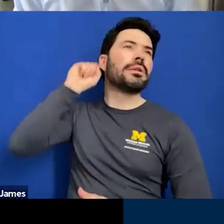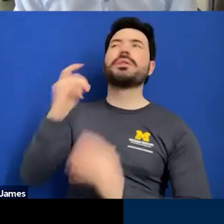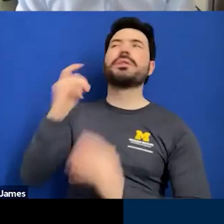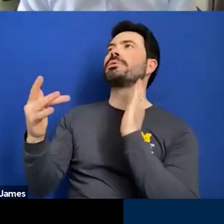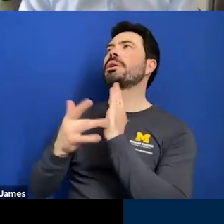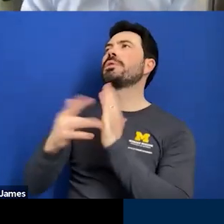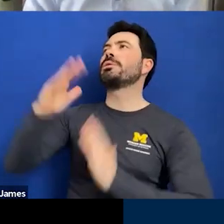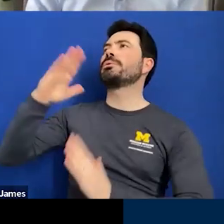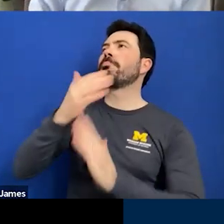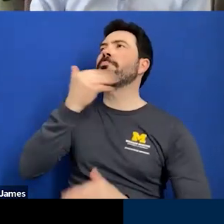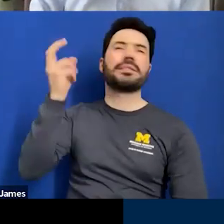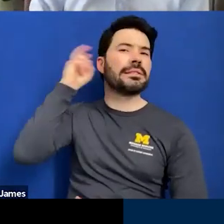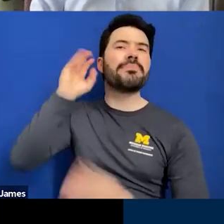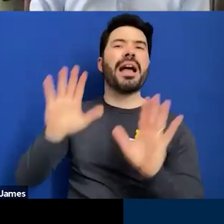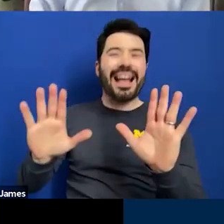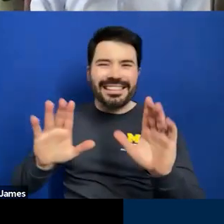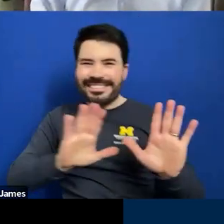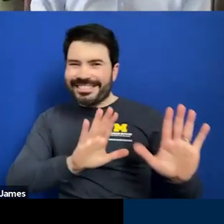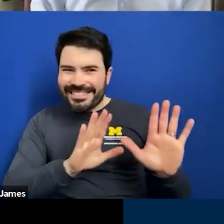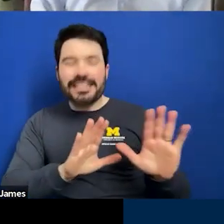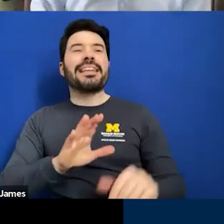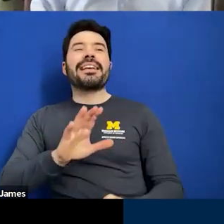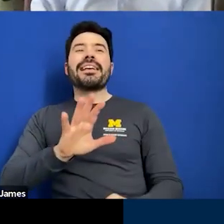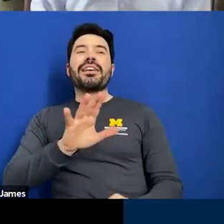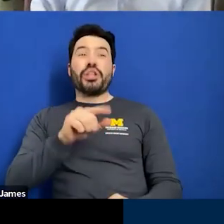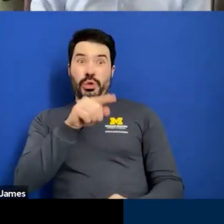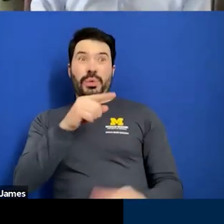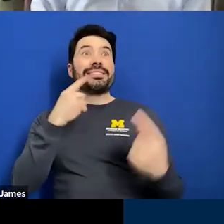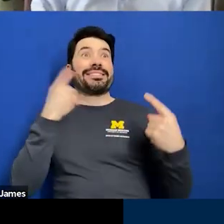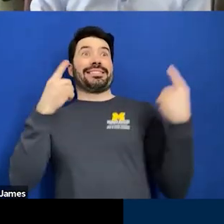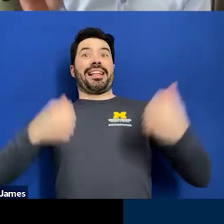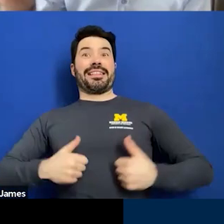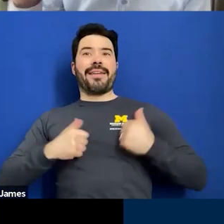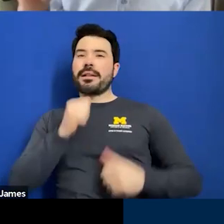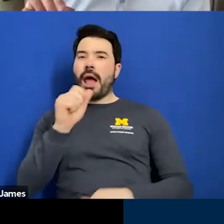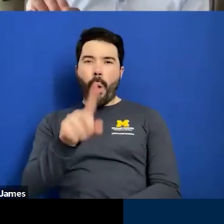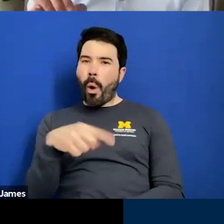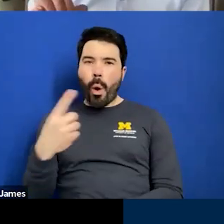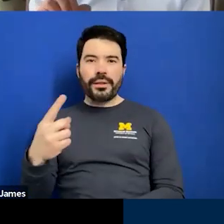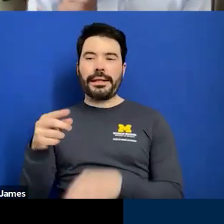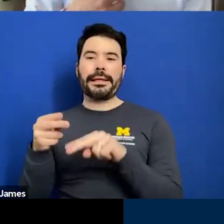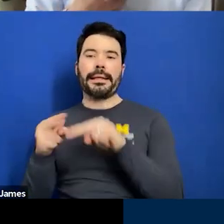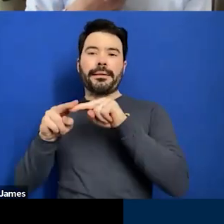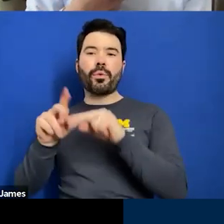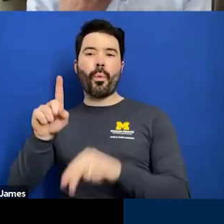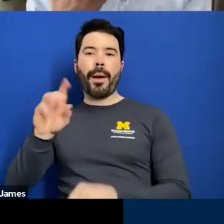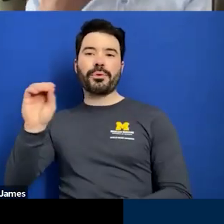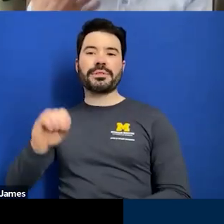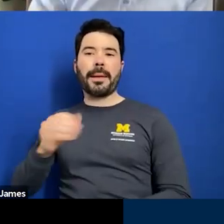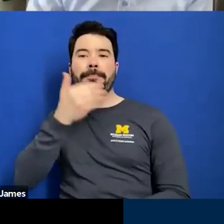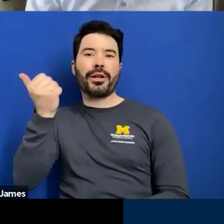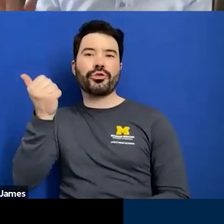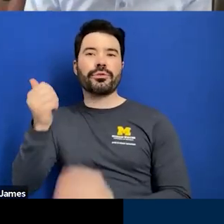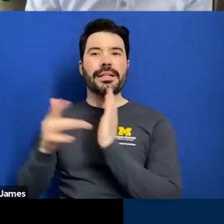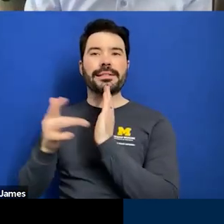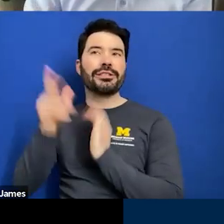some of the reasons for your success isn't always going to be hearing 1% better, but being able to